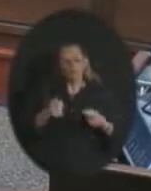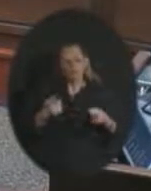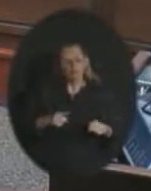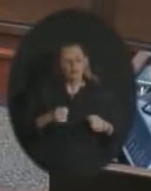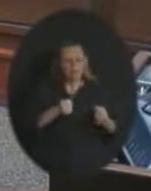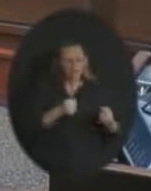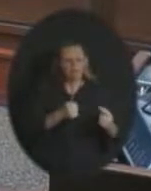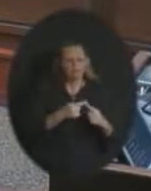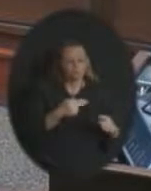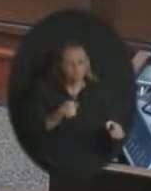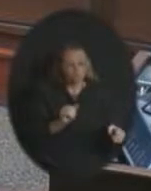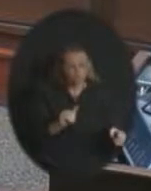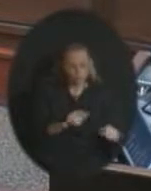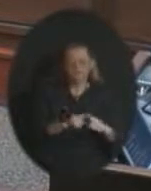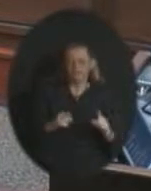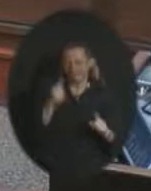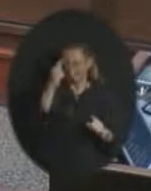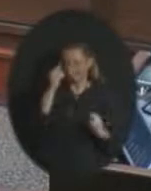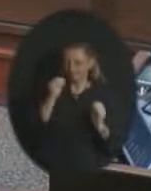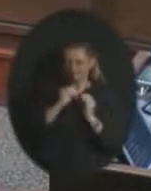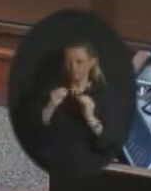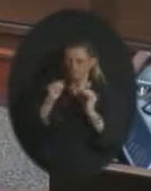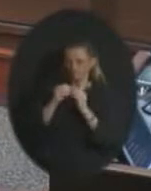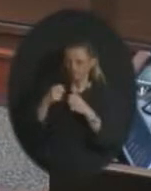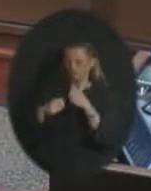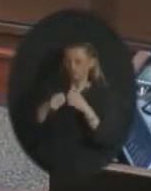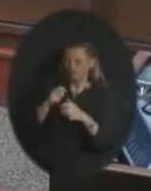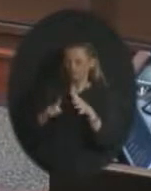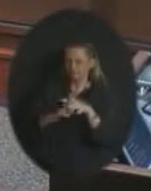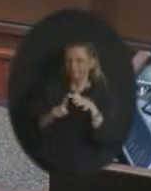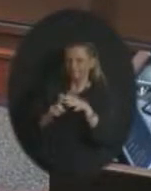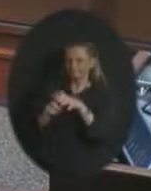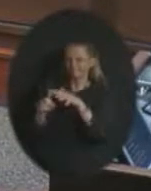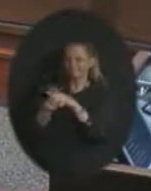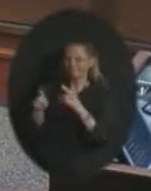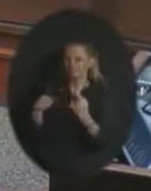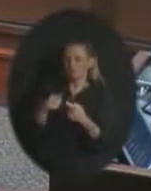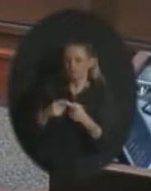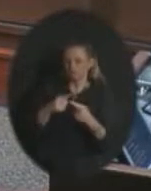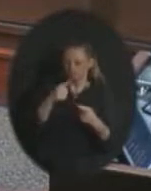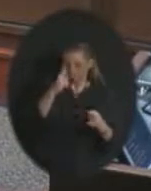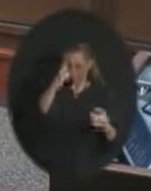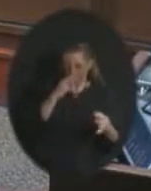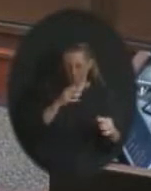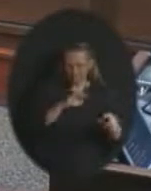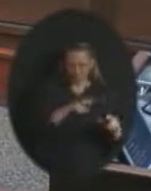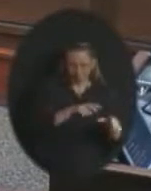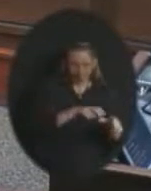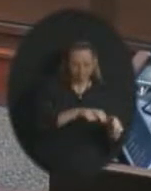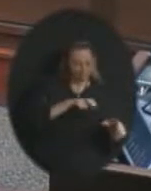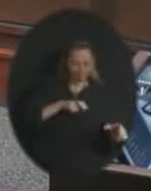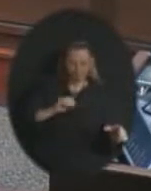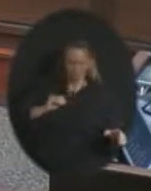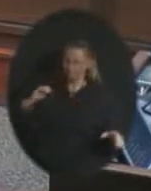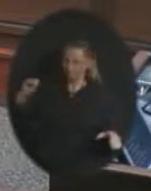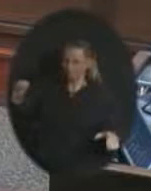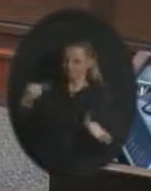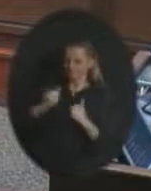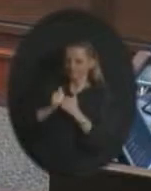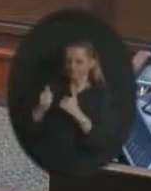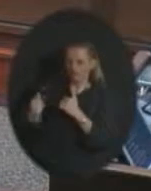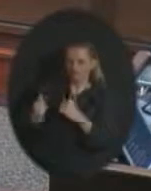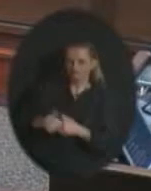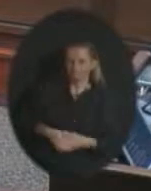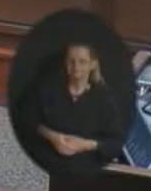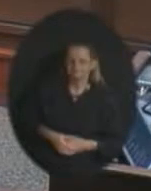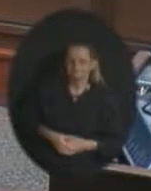are additional issues that come up when you remove it to such a distance. Another thing that I think we need to